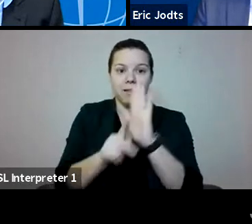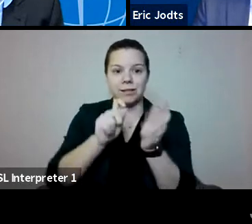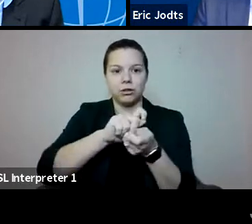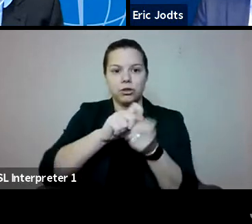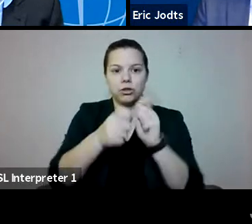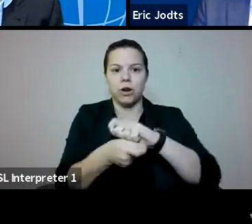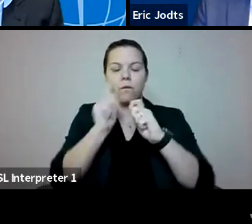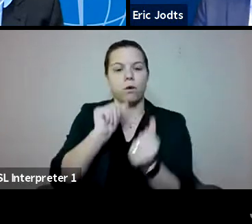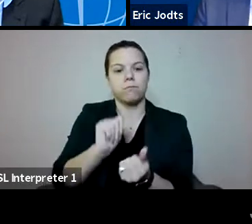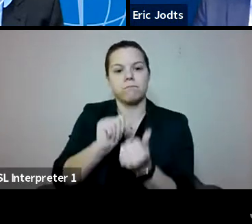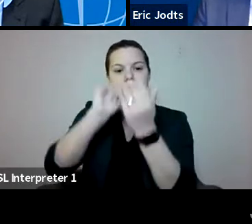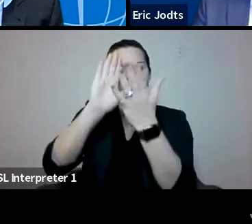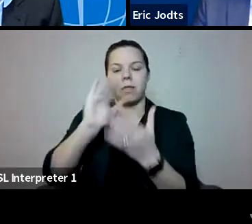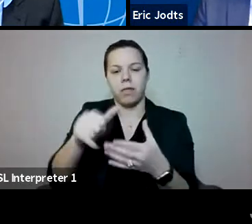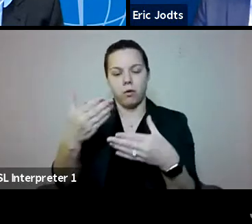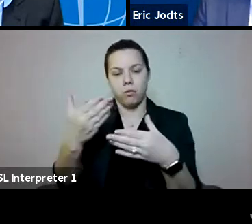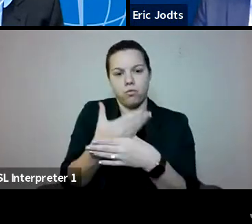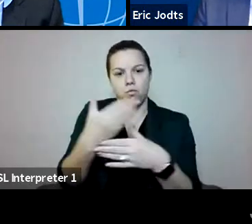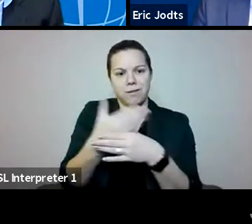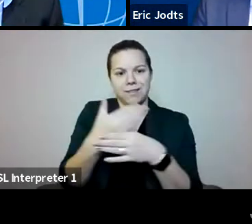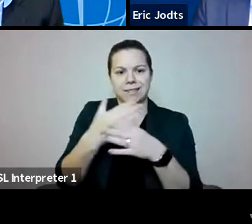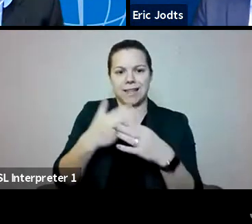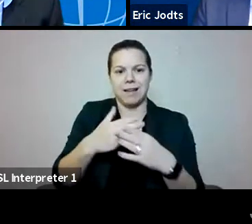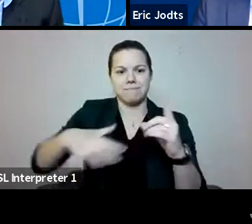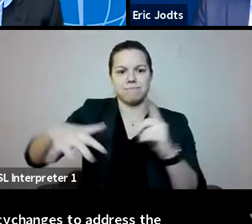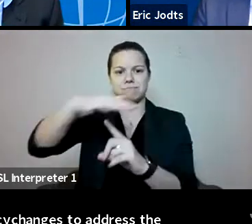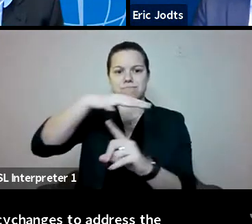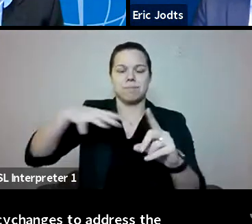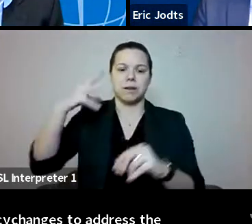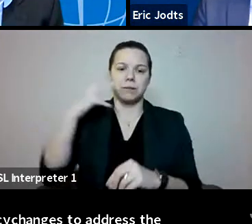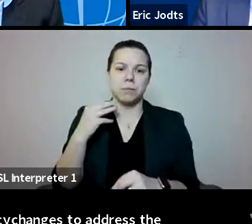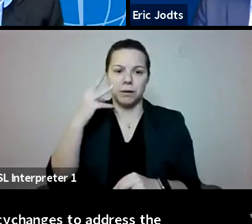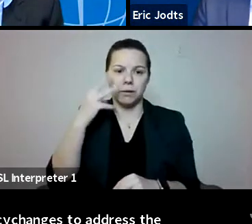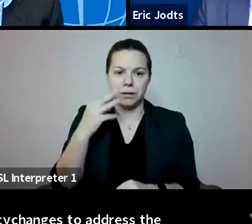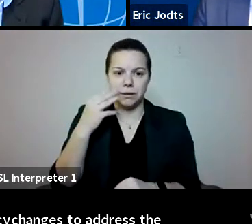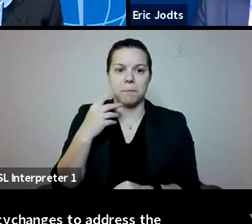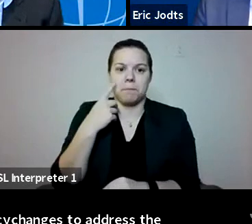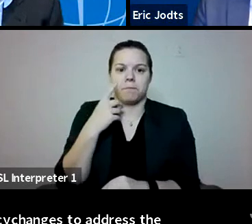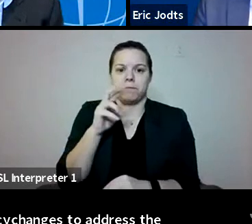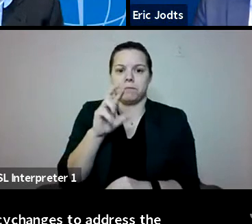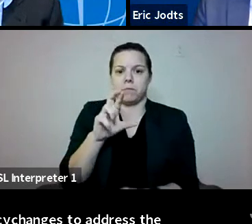annoyance that neighborhoods are experiencing since the RNAV changes?